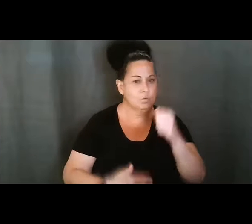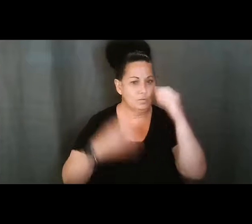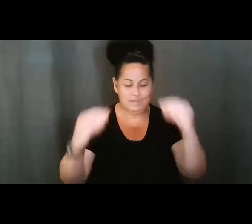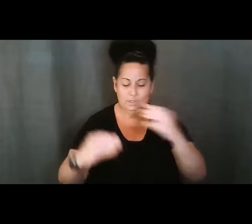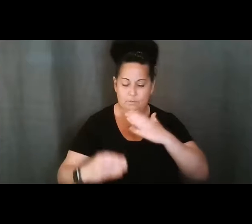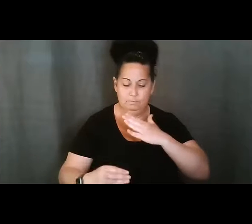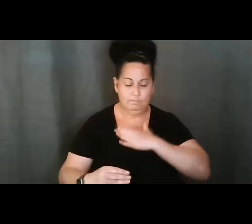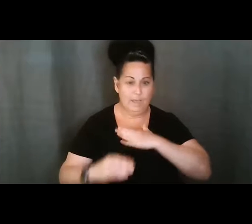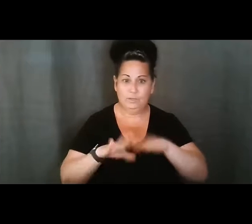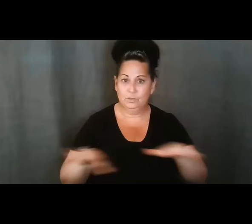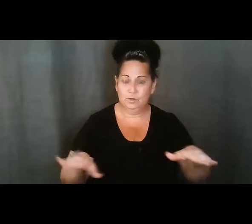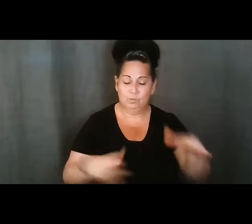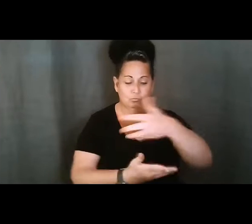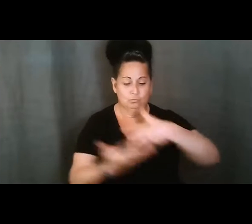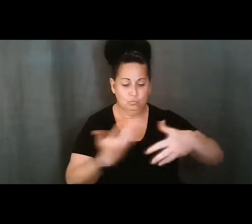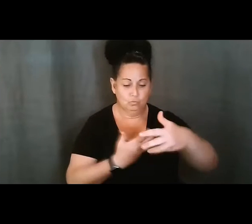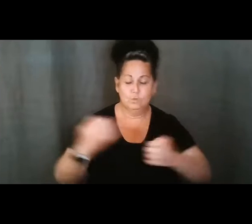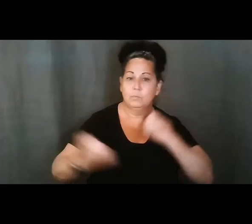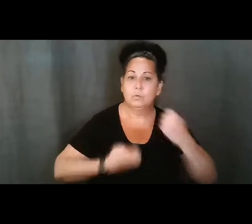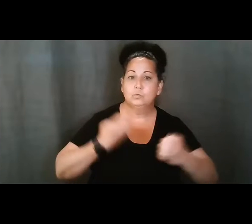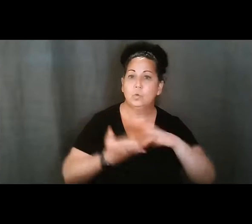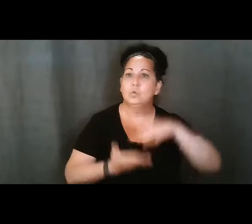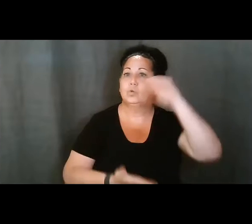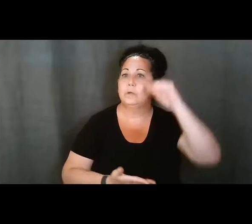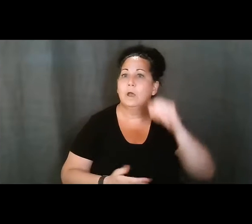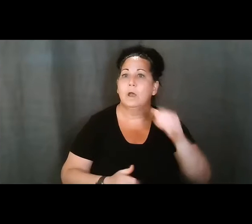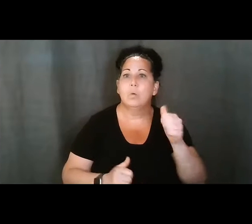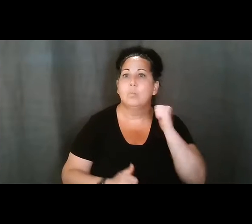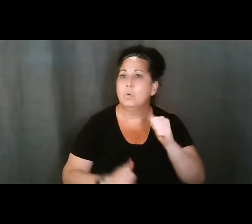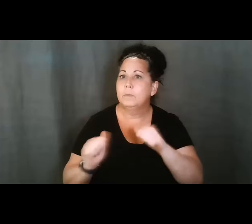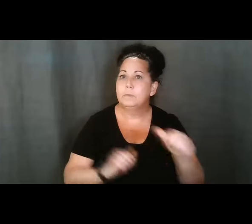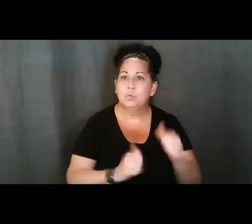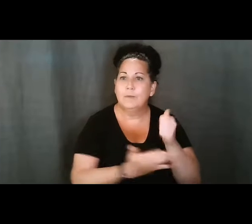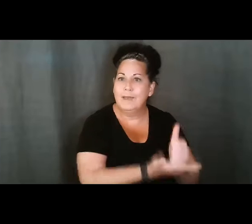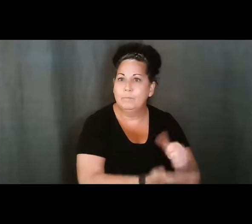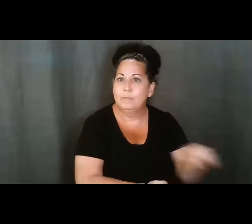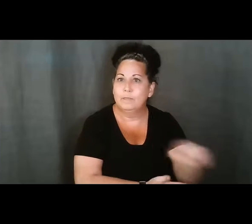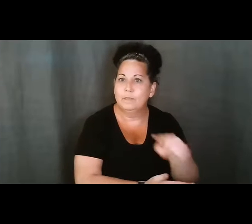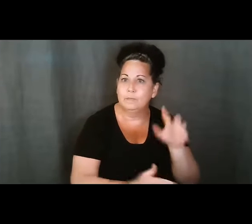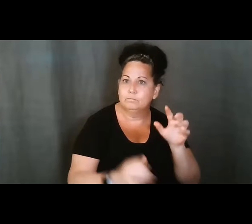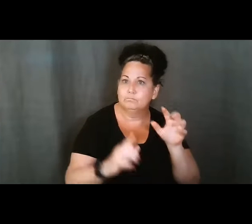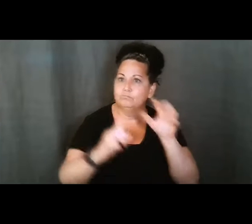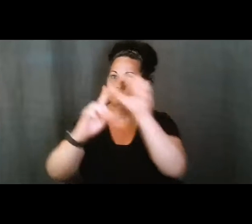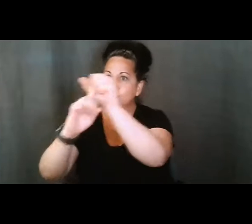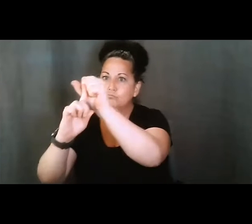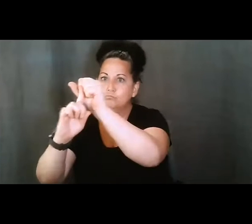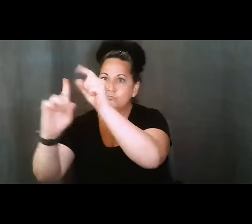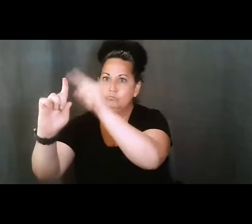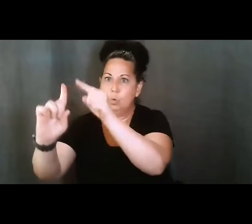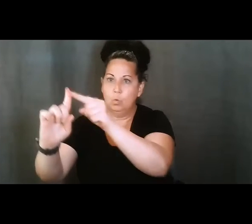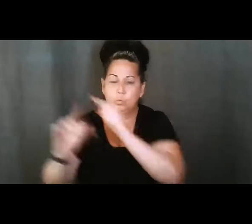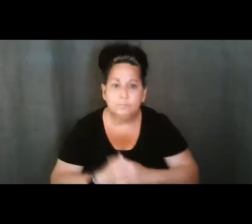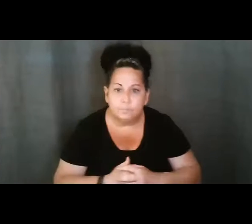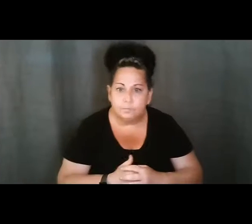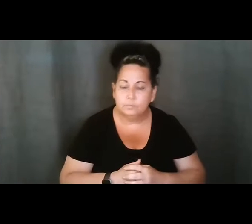learning, then I'm not going to be able to help them reach their goal. So in terms of the virtual setting, that